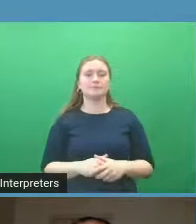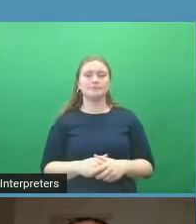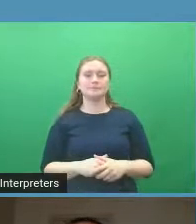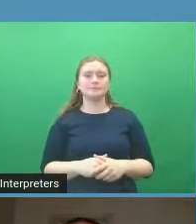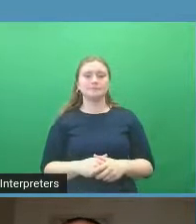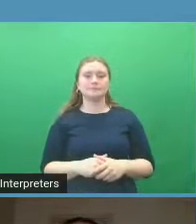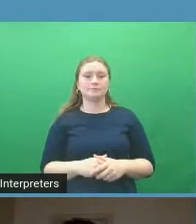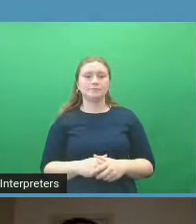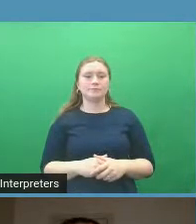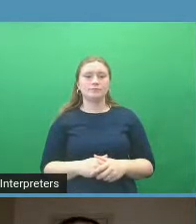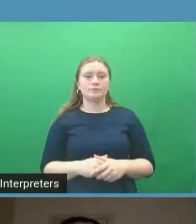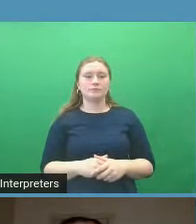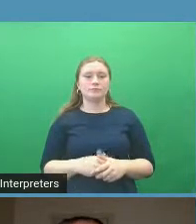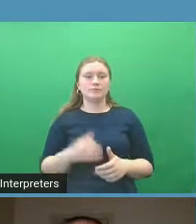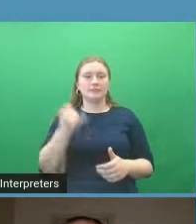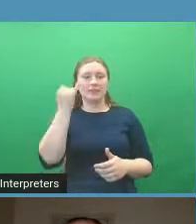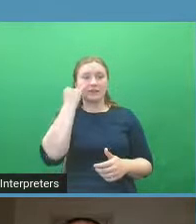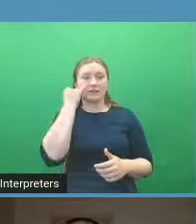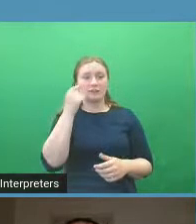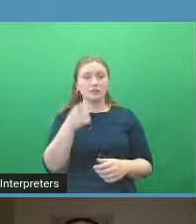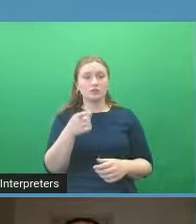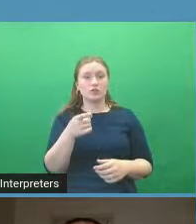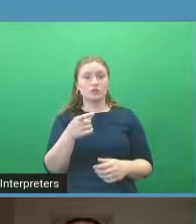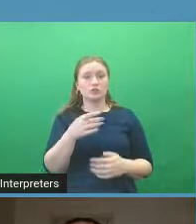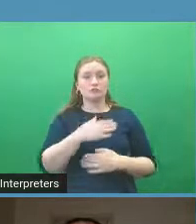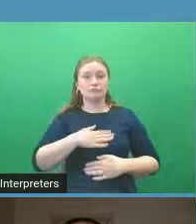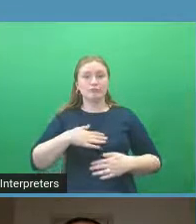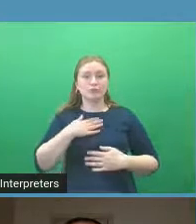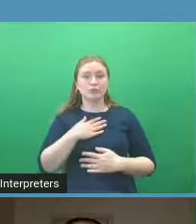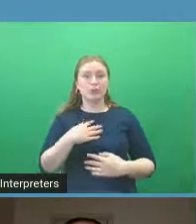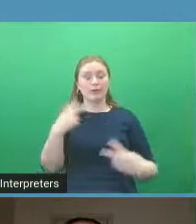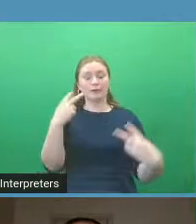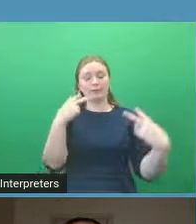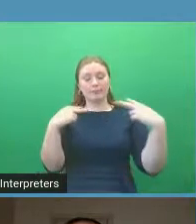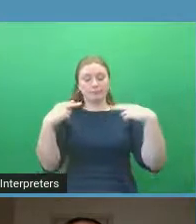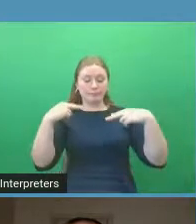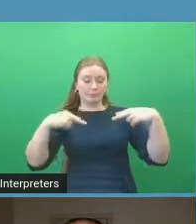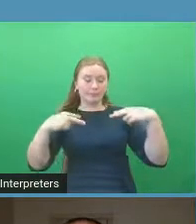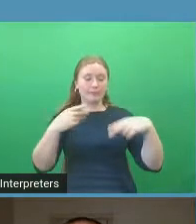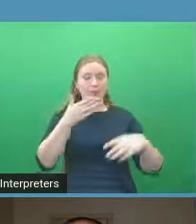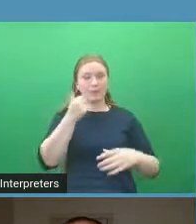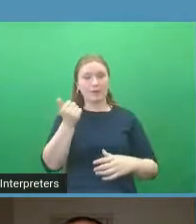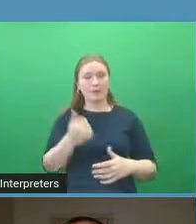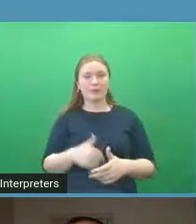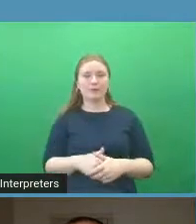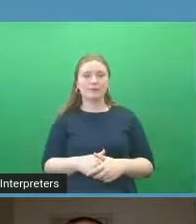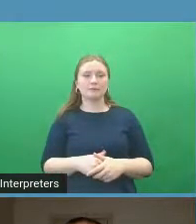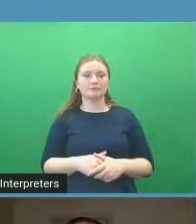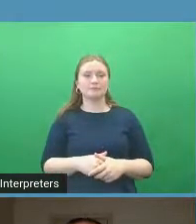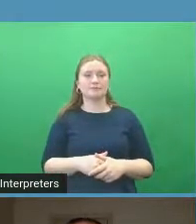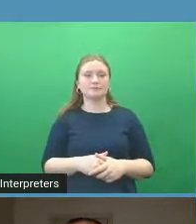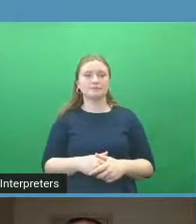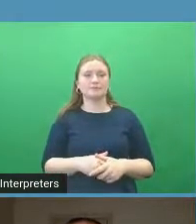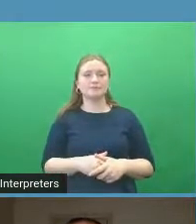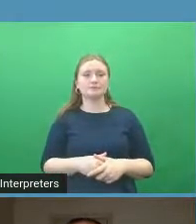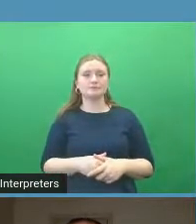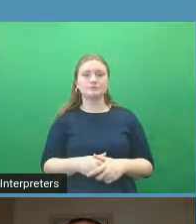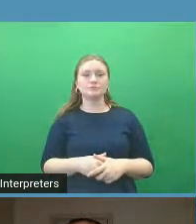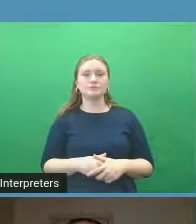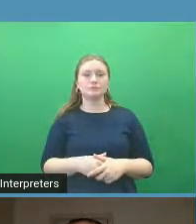If you're more vain like me, here's another resource aimed at CEO, directors, and higher level museum positions.